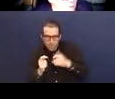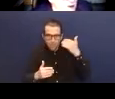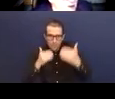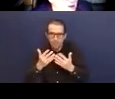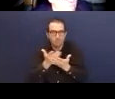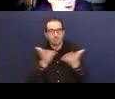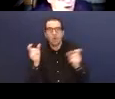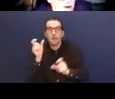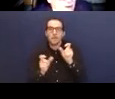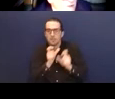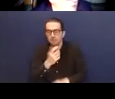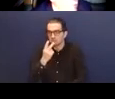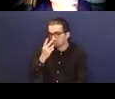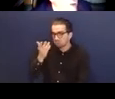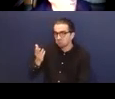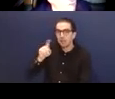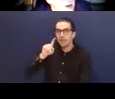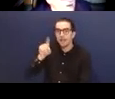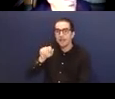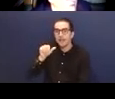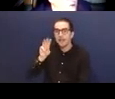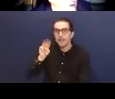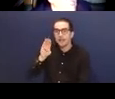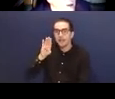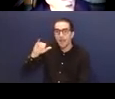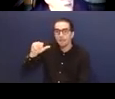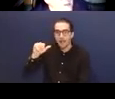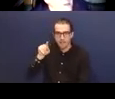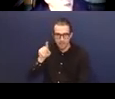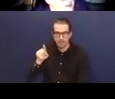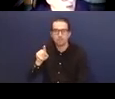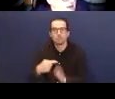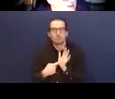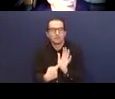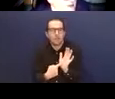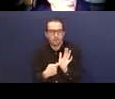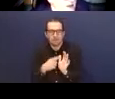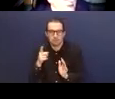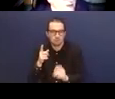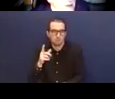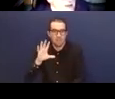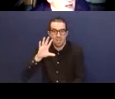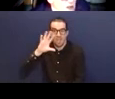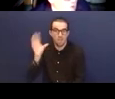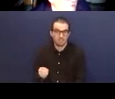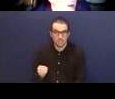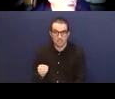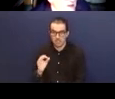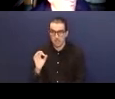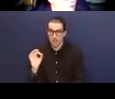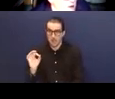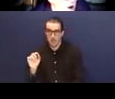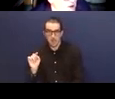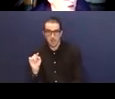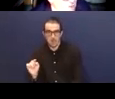the population mirror the different wisdom about disability. And back in 1980 and 1990, they reflected